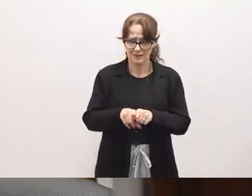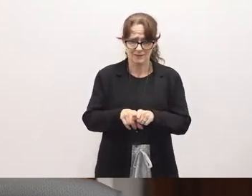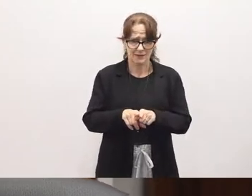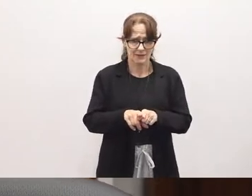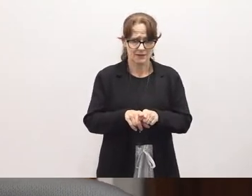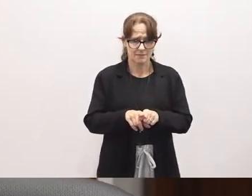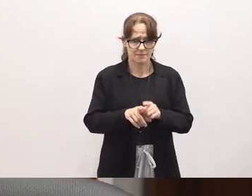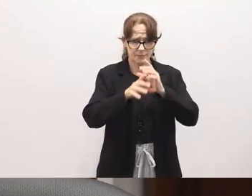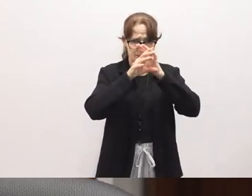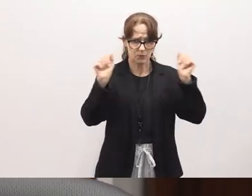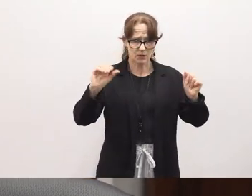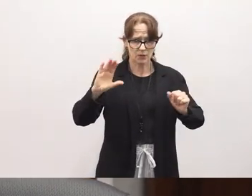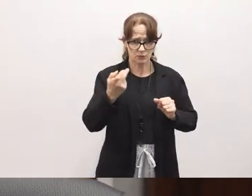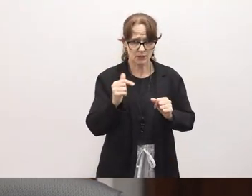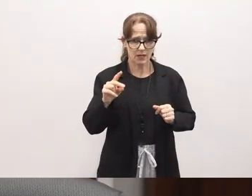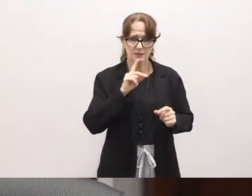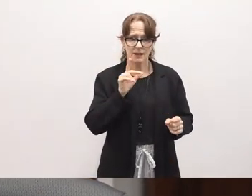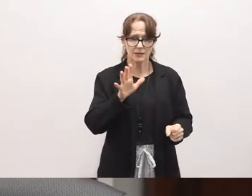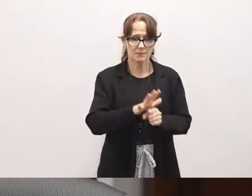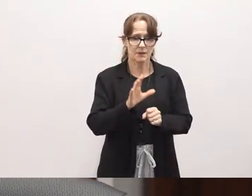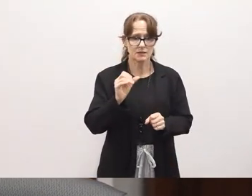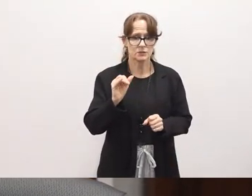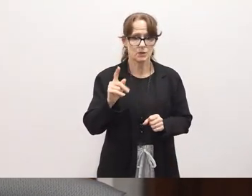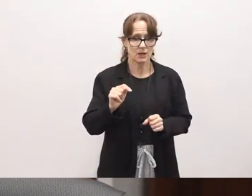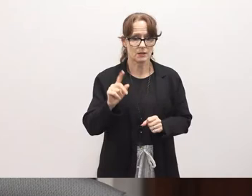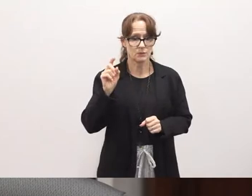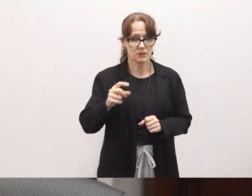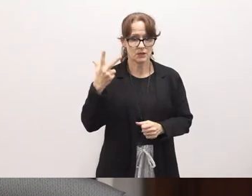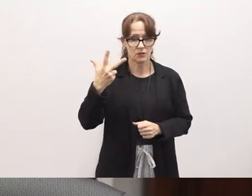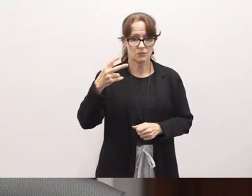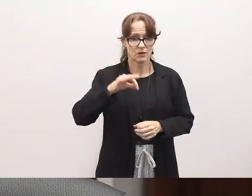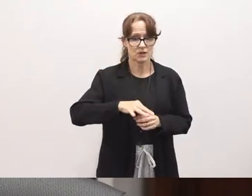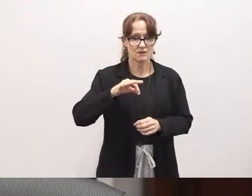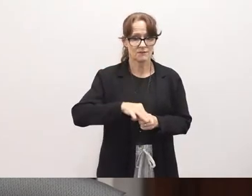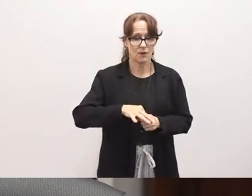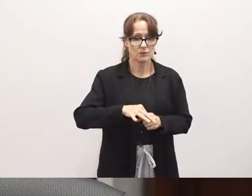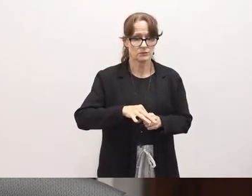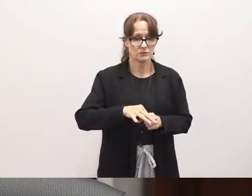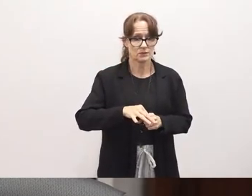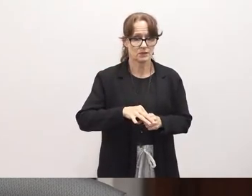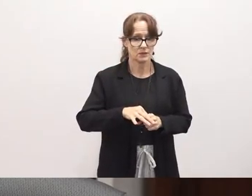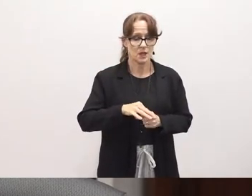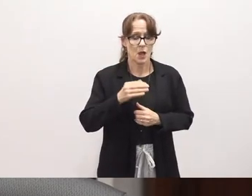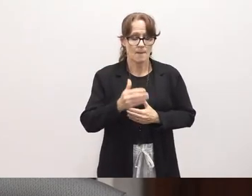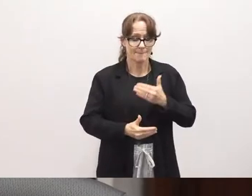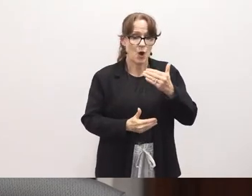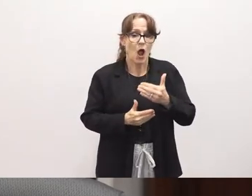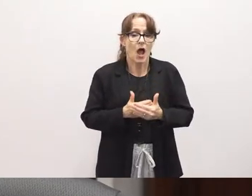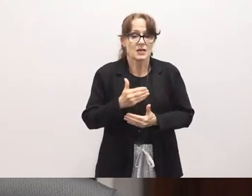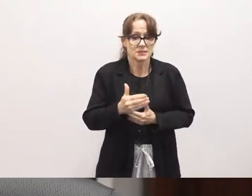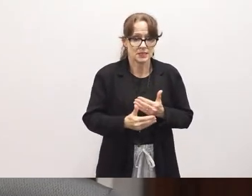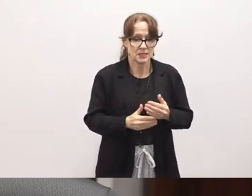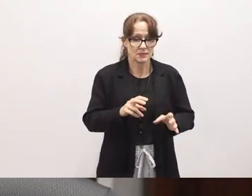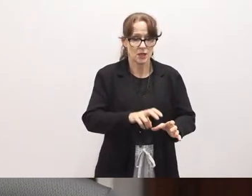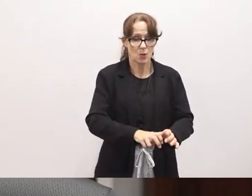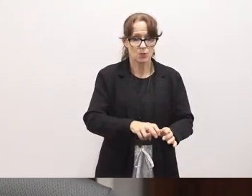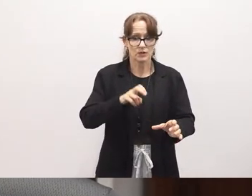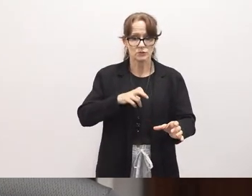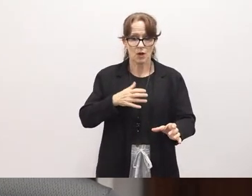our president Craighead can't commit to it, we need 3 votes for stuff. So process wise, I will withdraw my